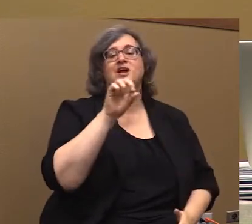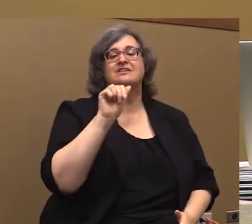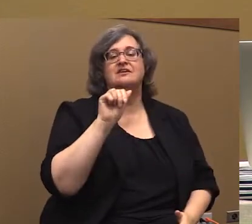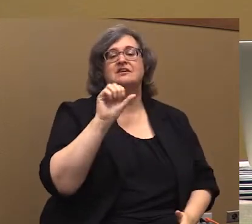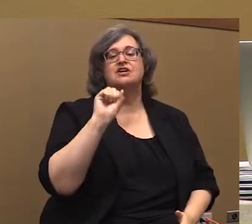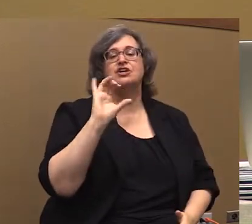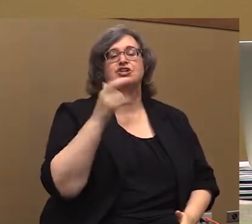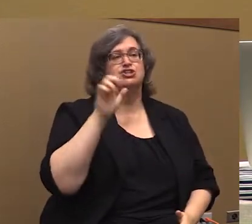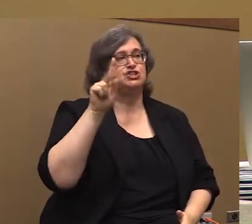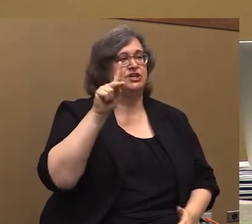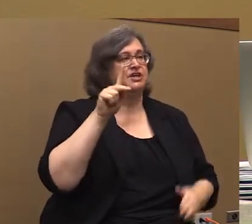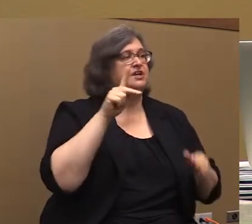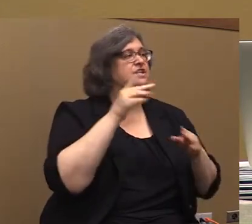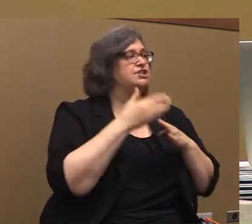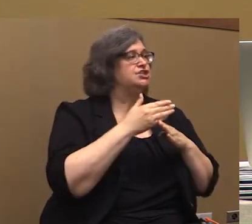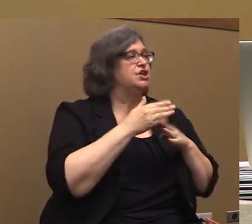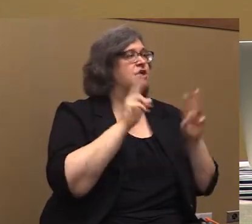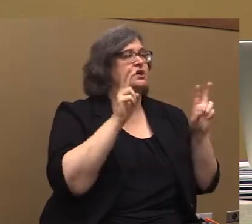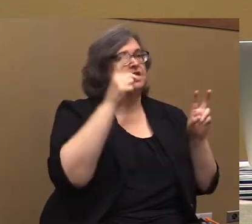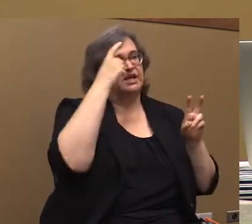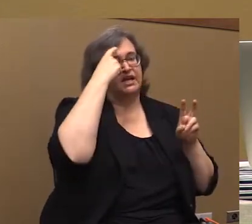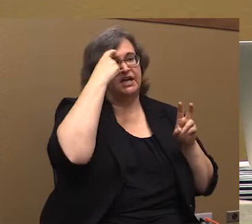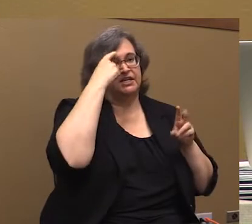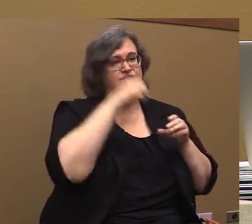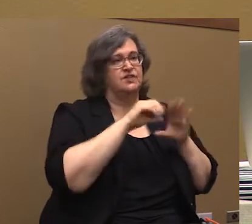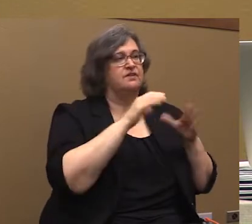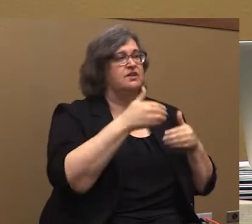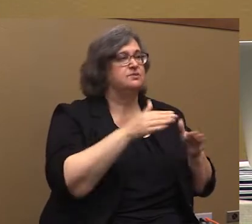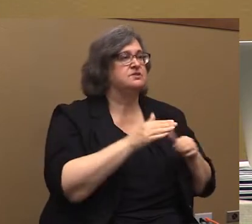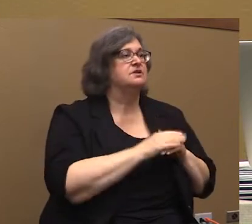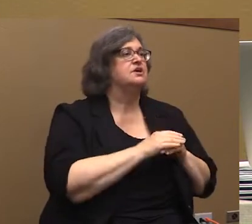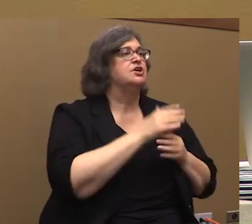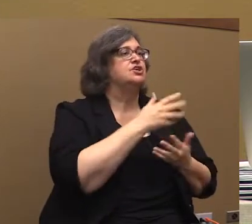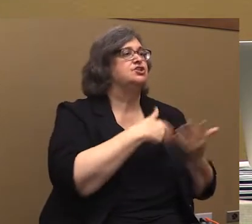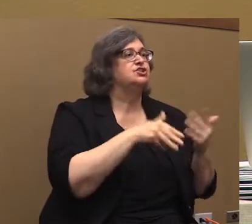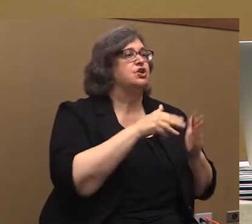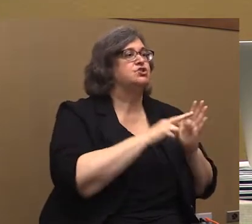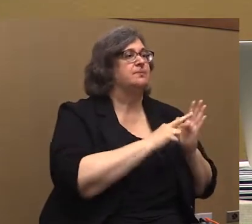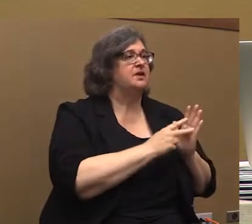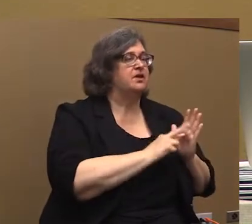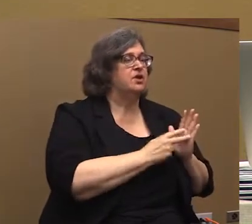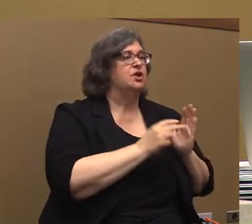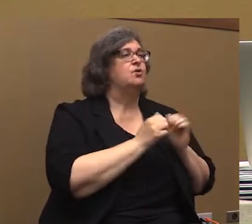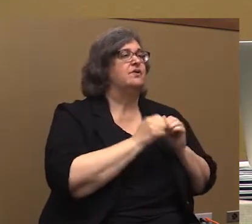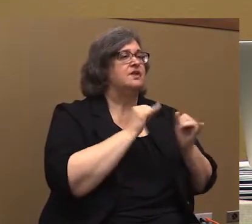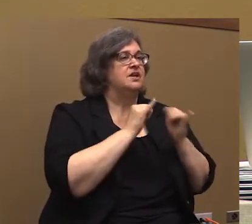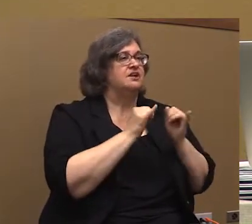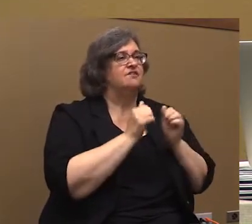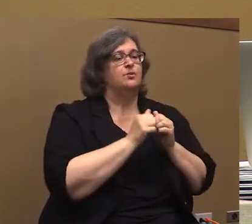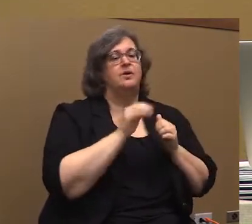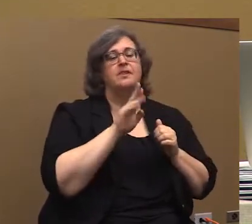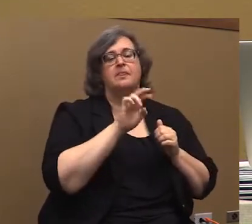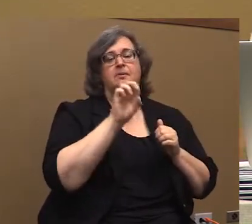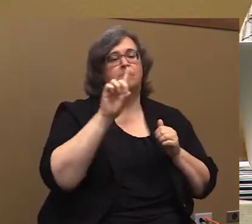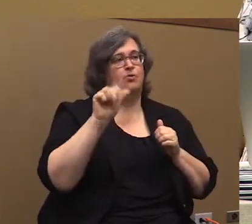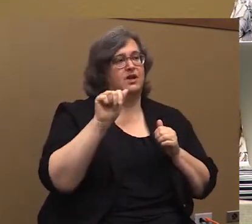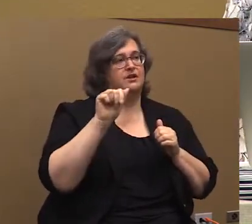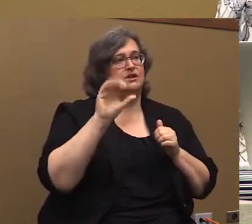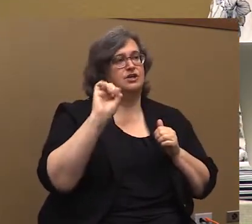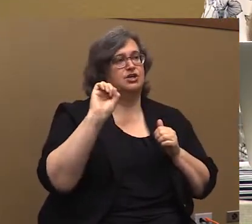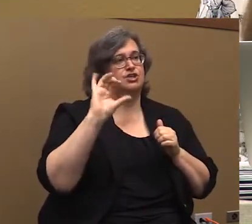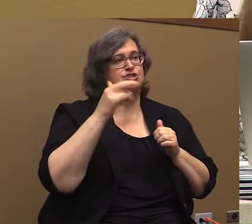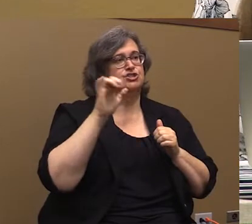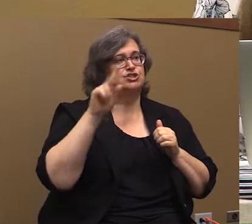had shared in Cognition in the Classroom, Academic and Social Implications, an interview with Brenda Schick